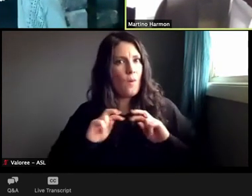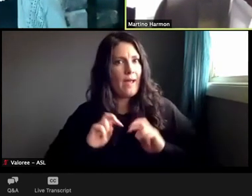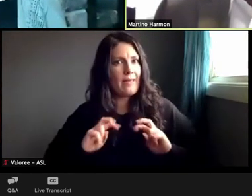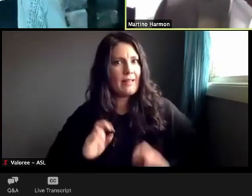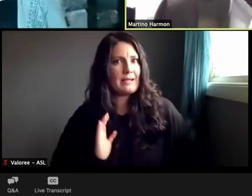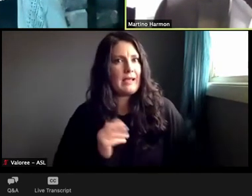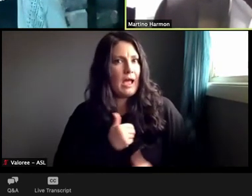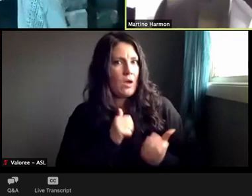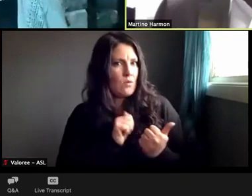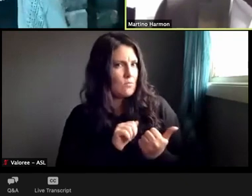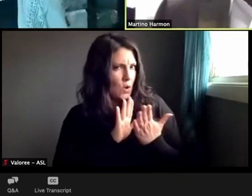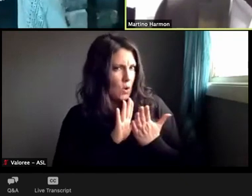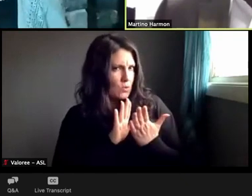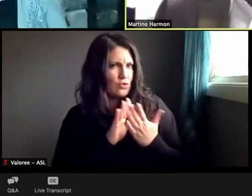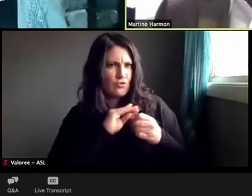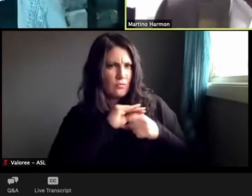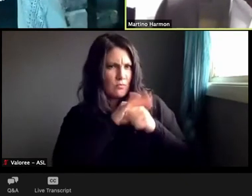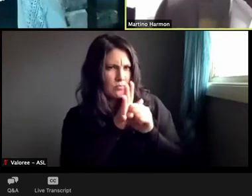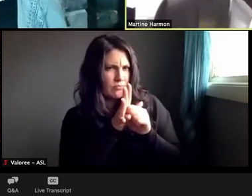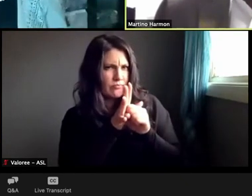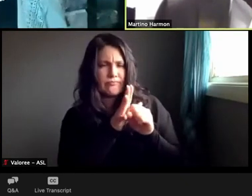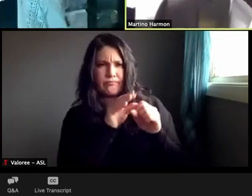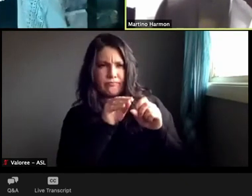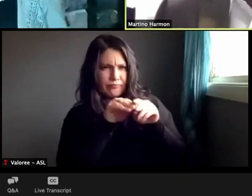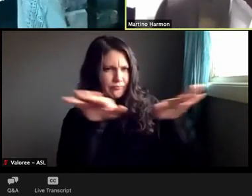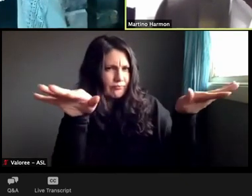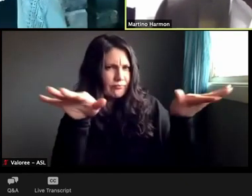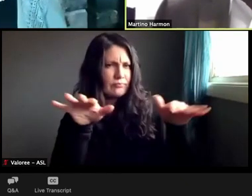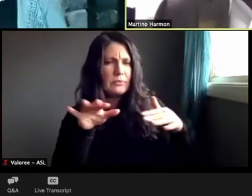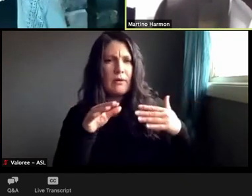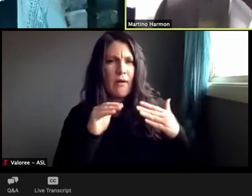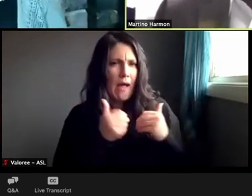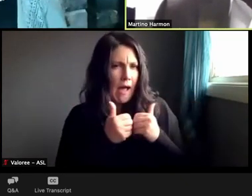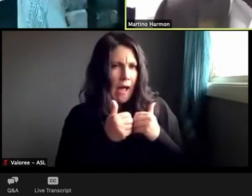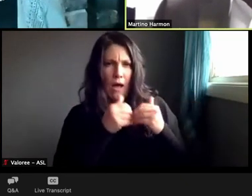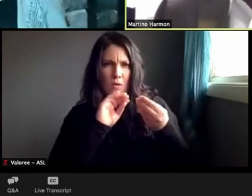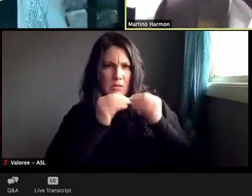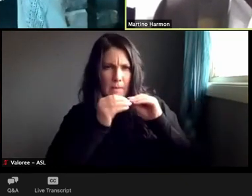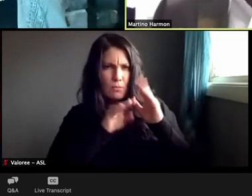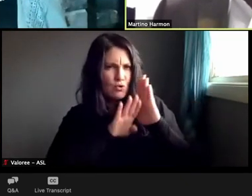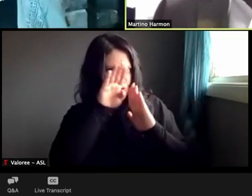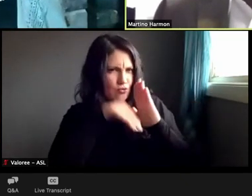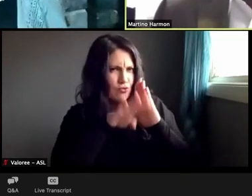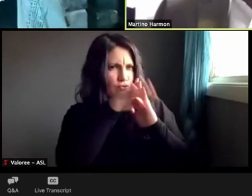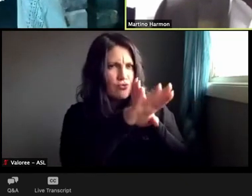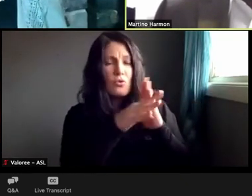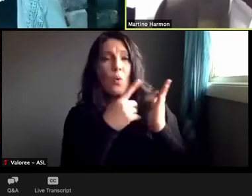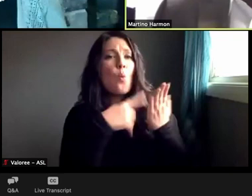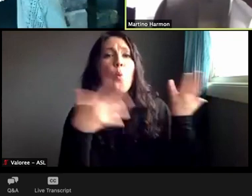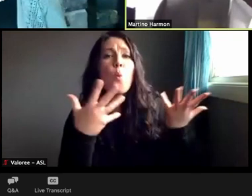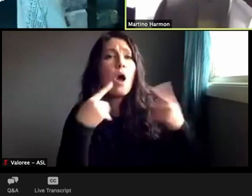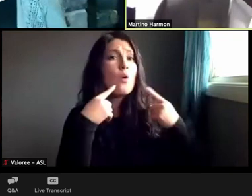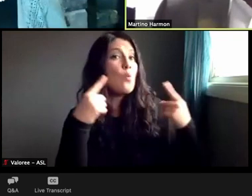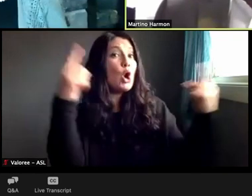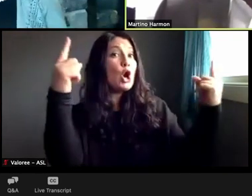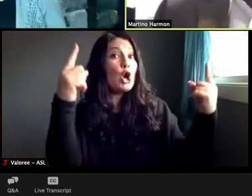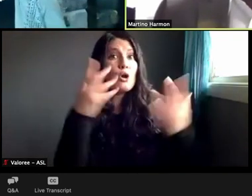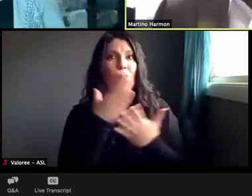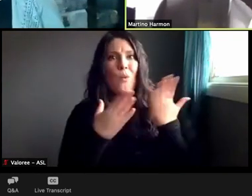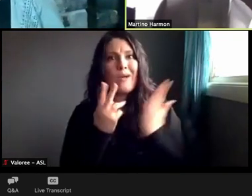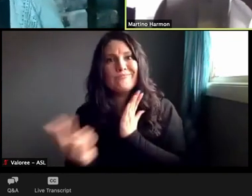approach to the pandemic, how it has gone so far, what worked well, and what hasn't worked so well, and what